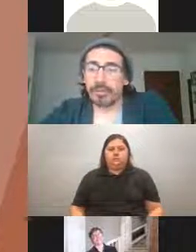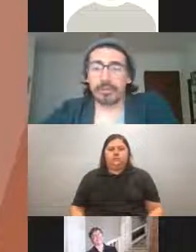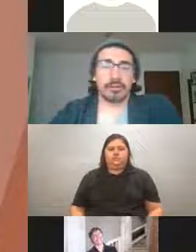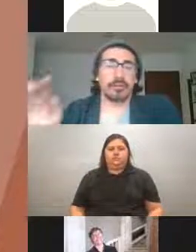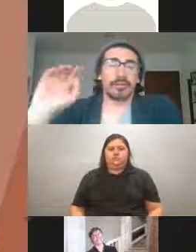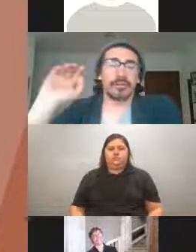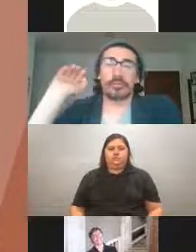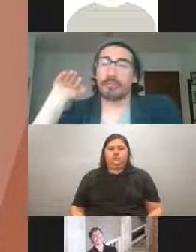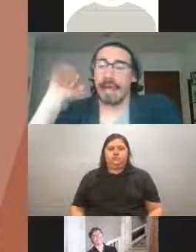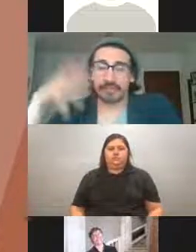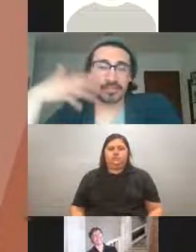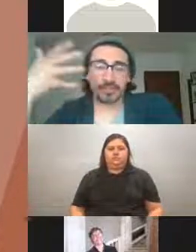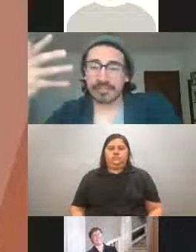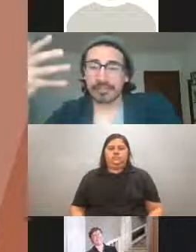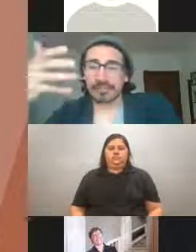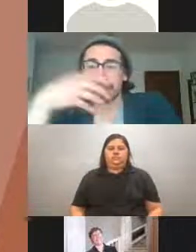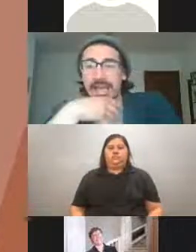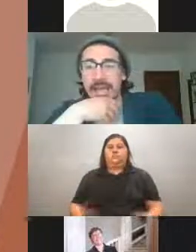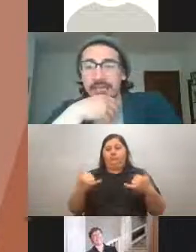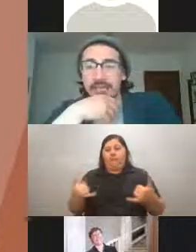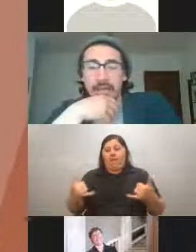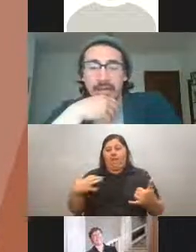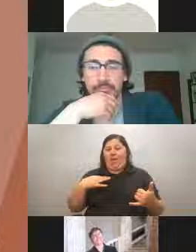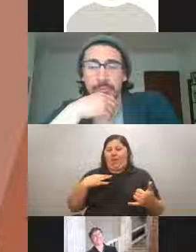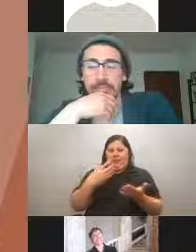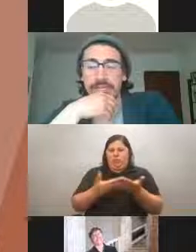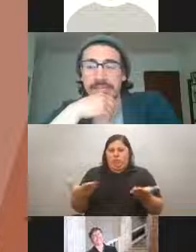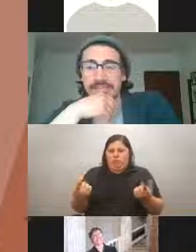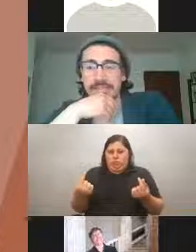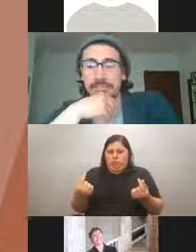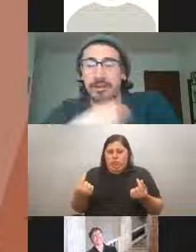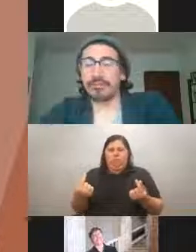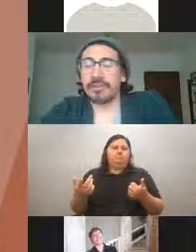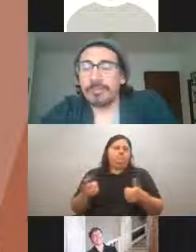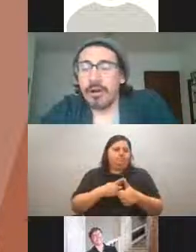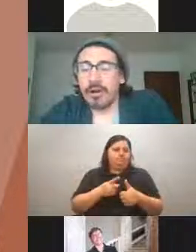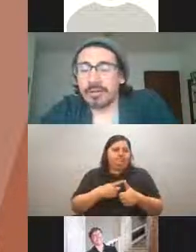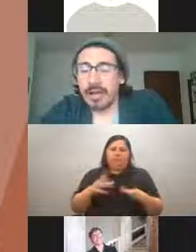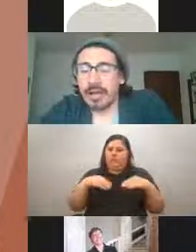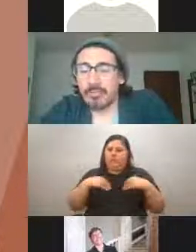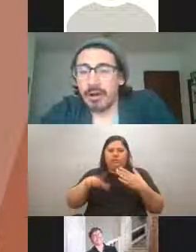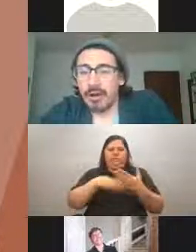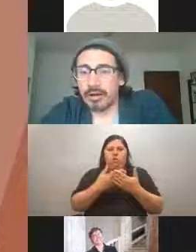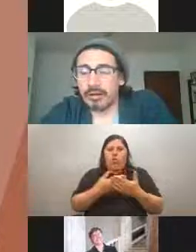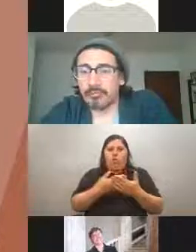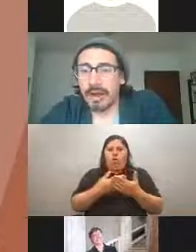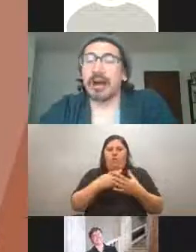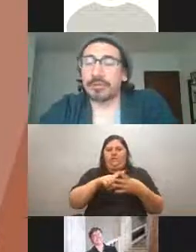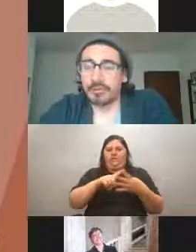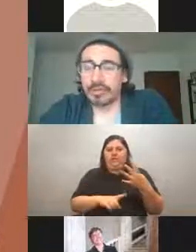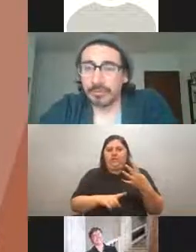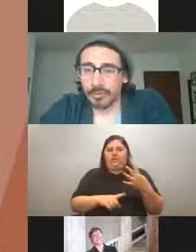So the application materials that we have, we accept all of them on our